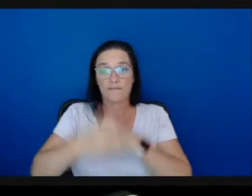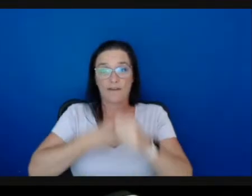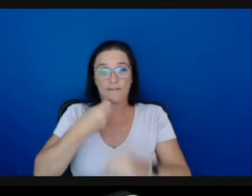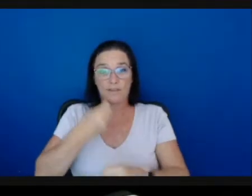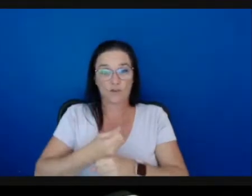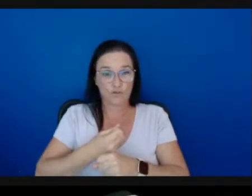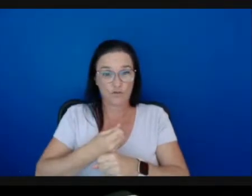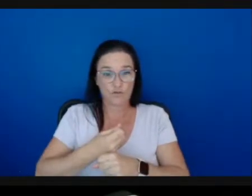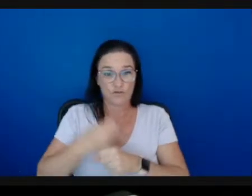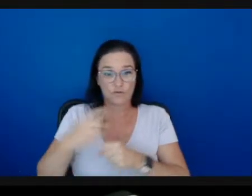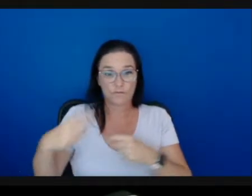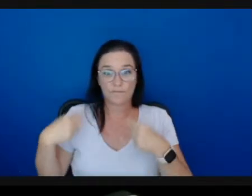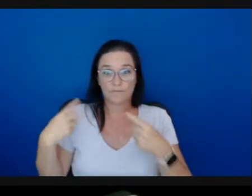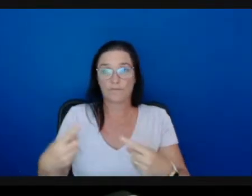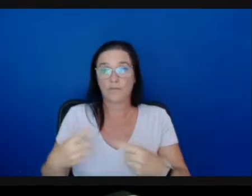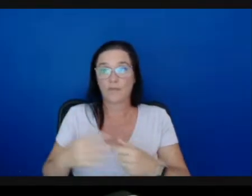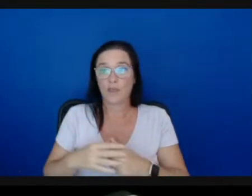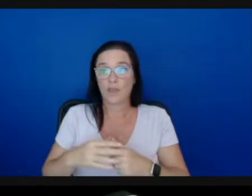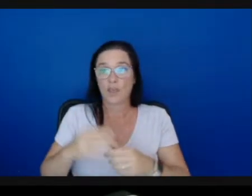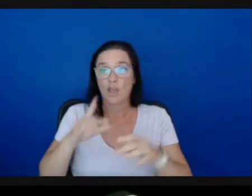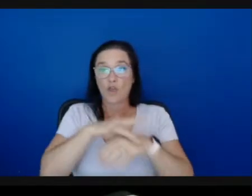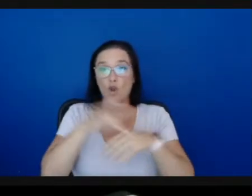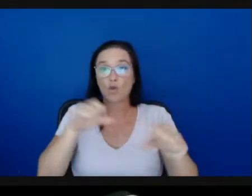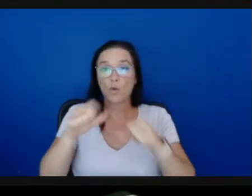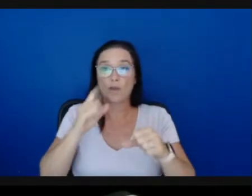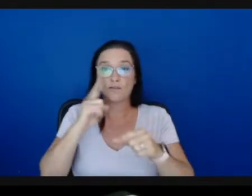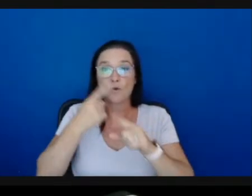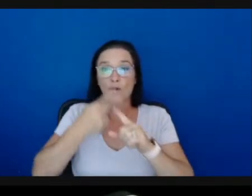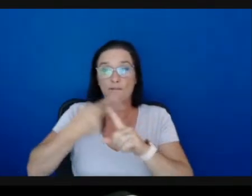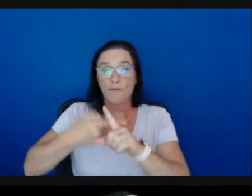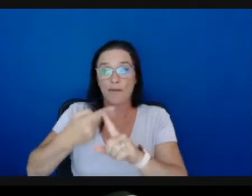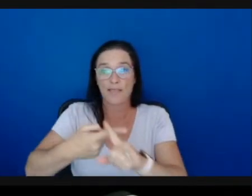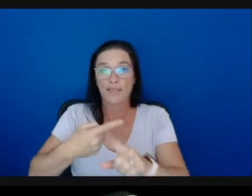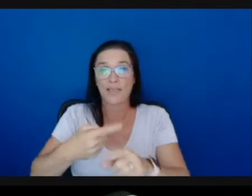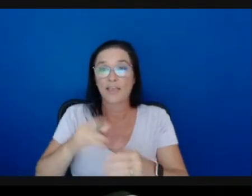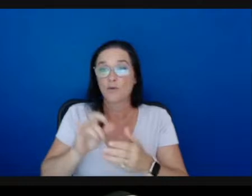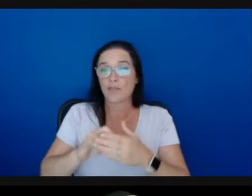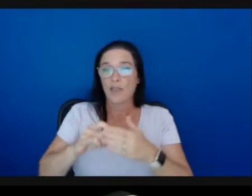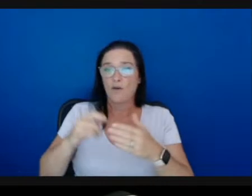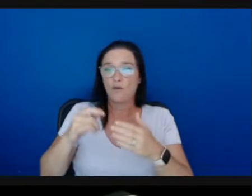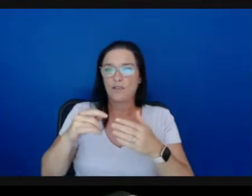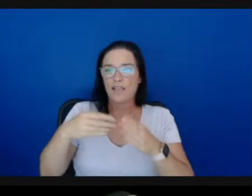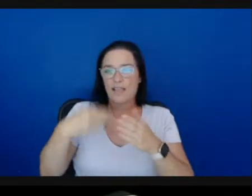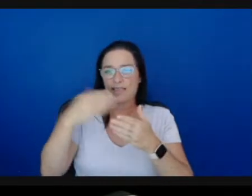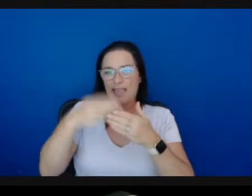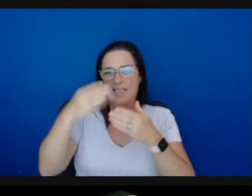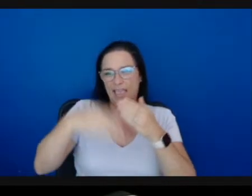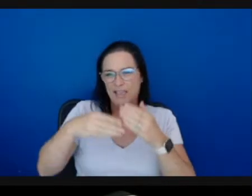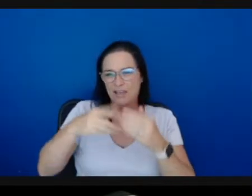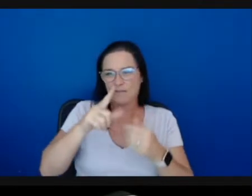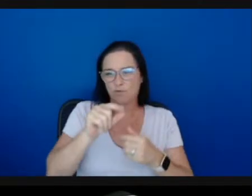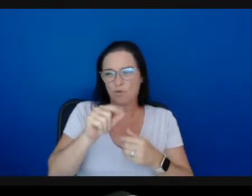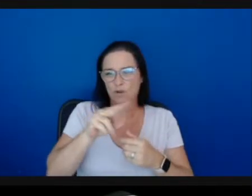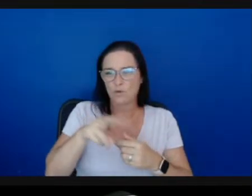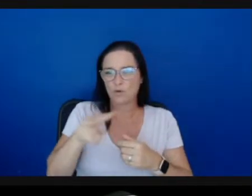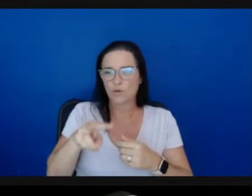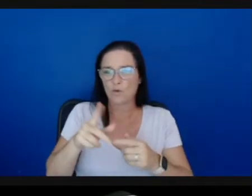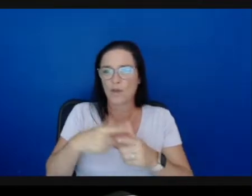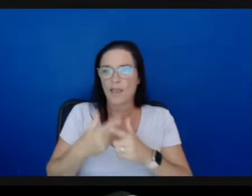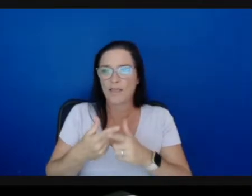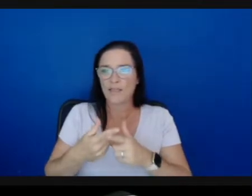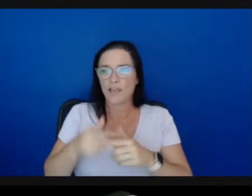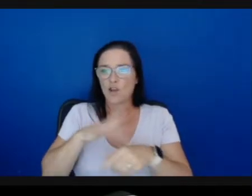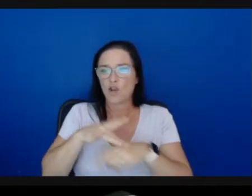earthquakes per month. So this was a buildup to our eruption at the end of 2022. And here we are in early